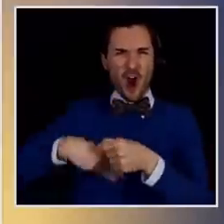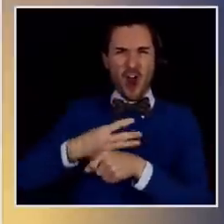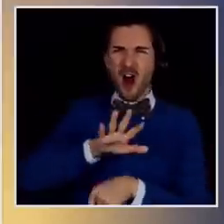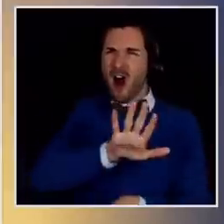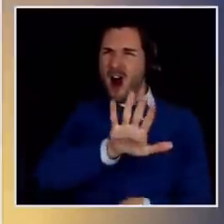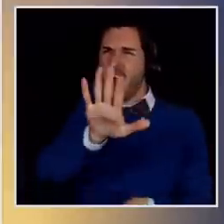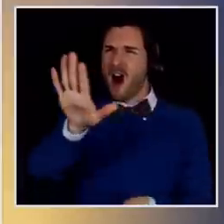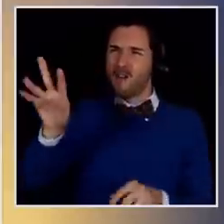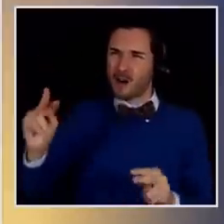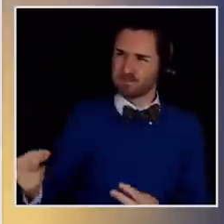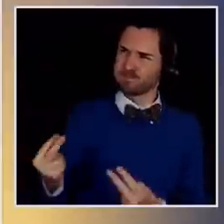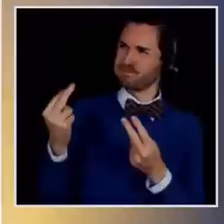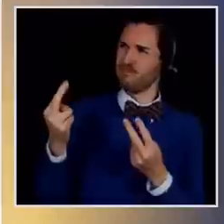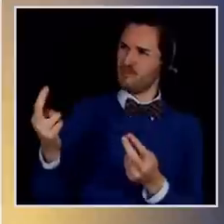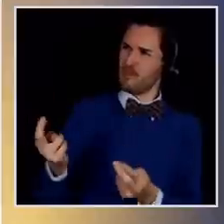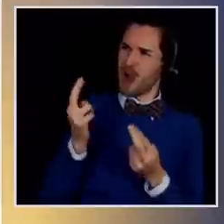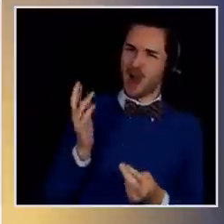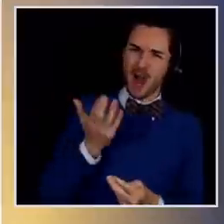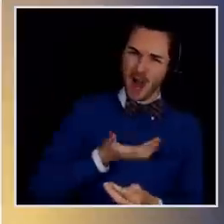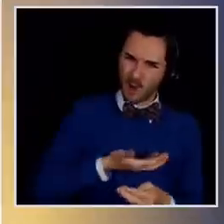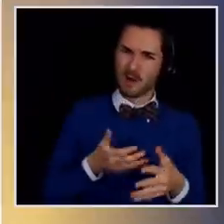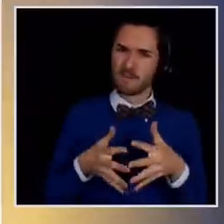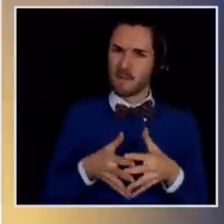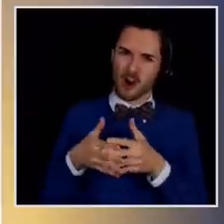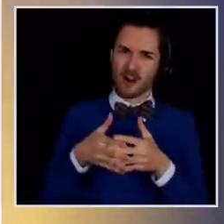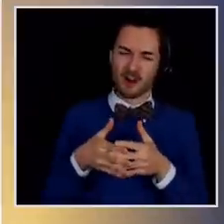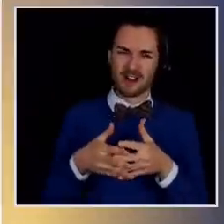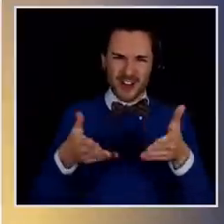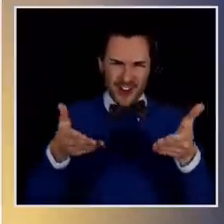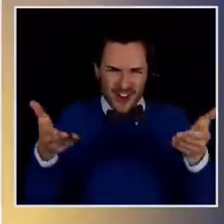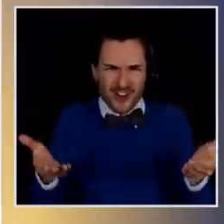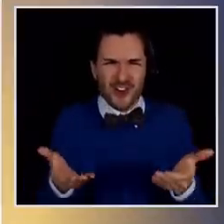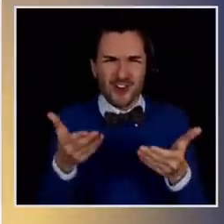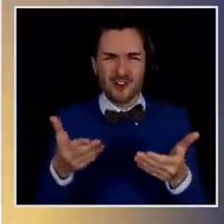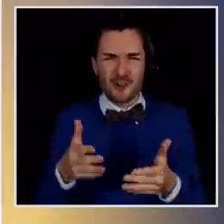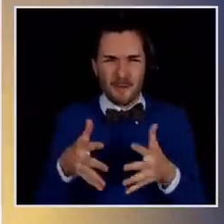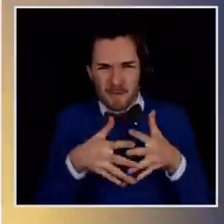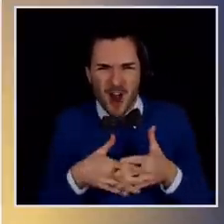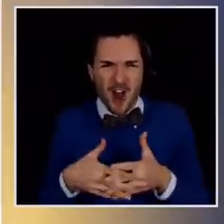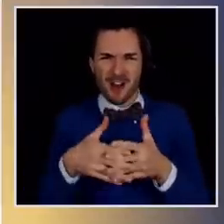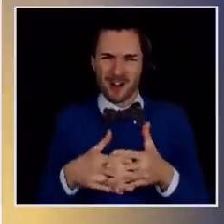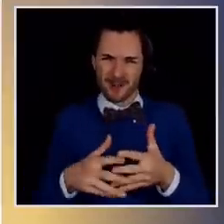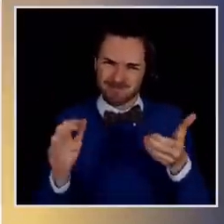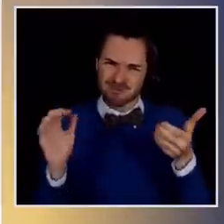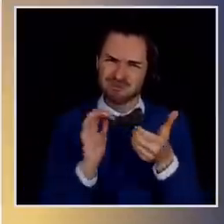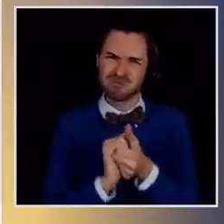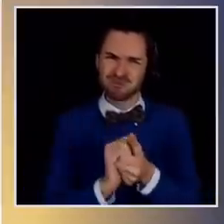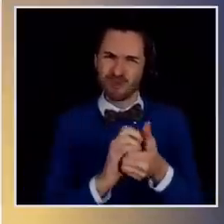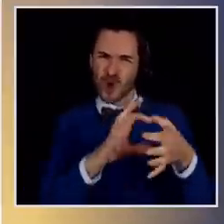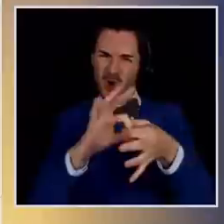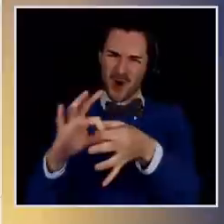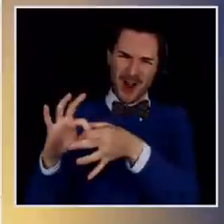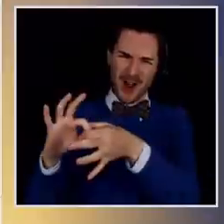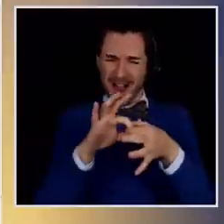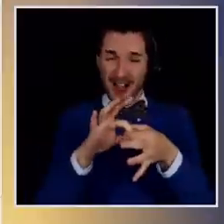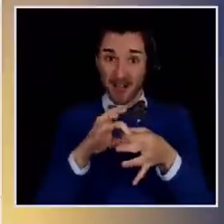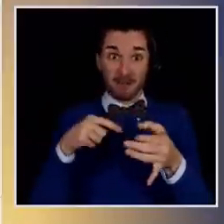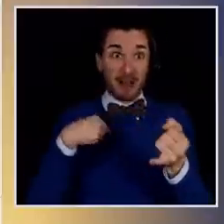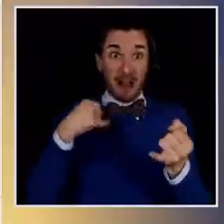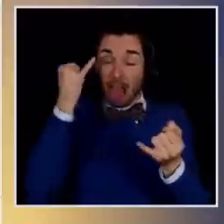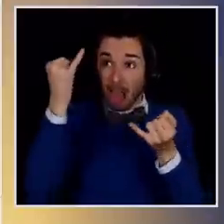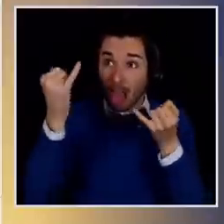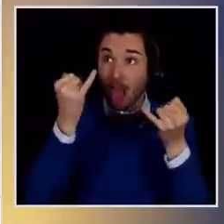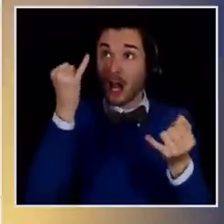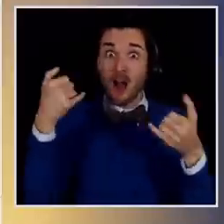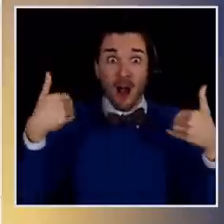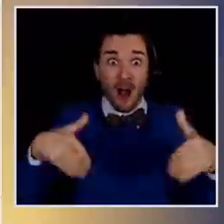and to unite us here at home. It's the honor of my lifetime that so many millions of Americans have voted